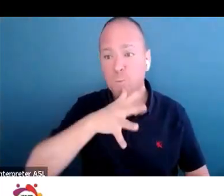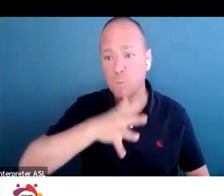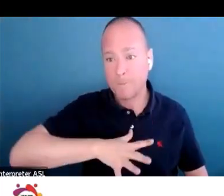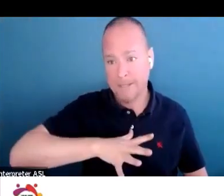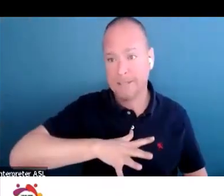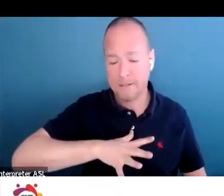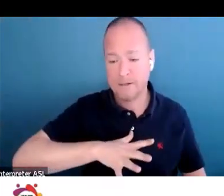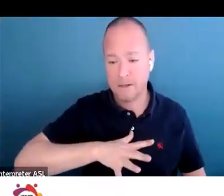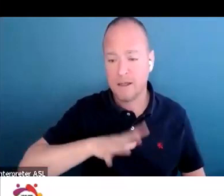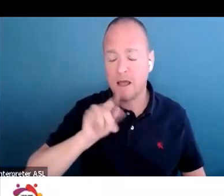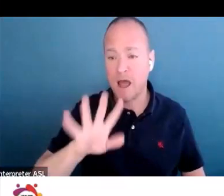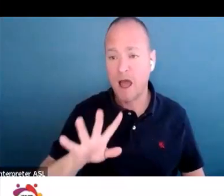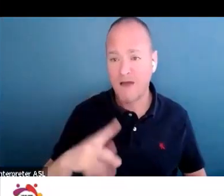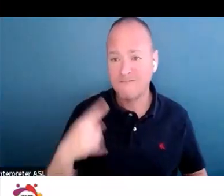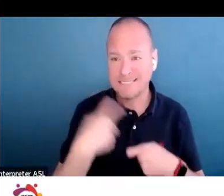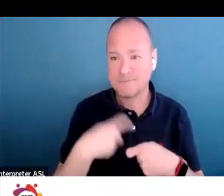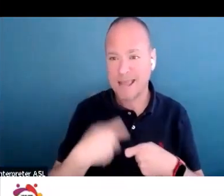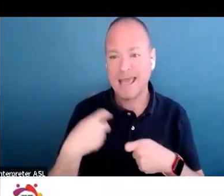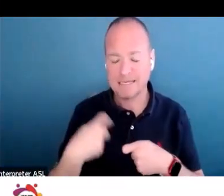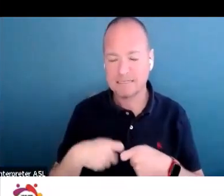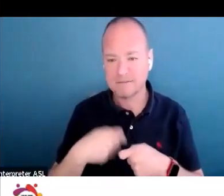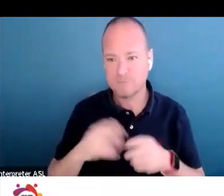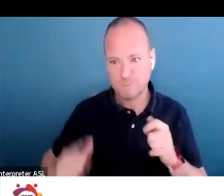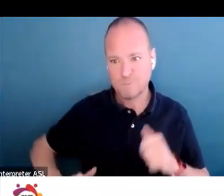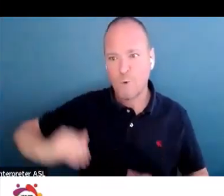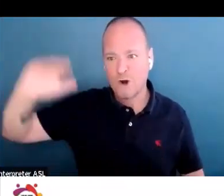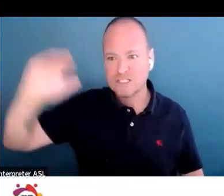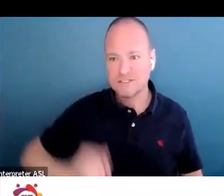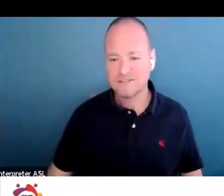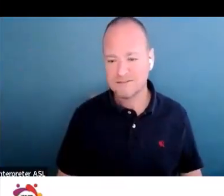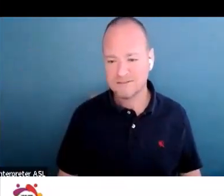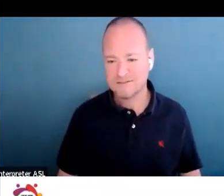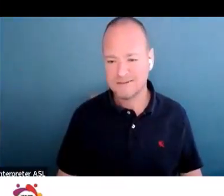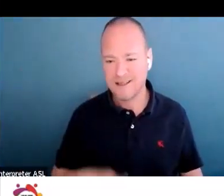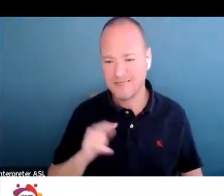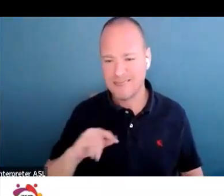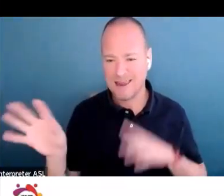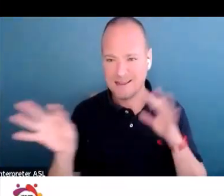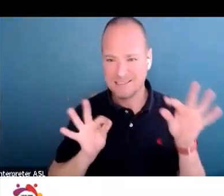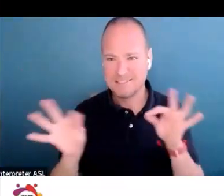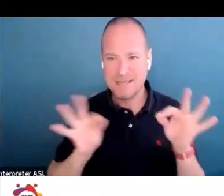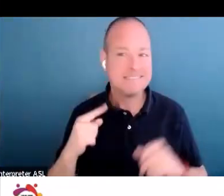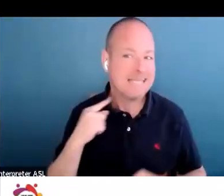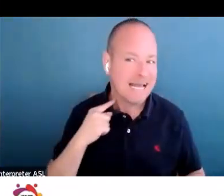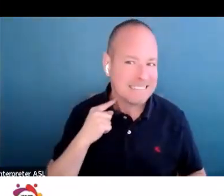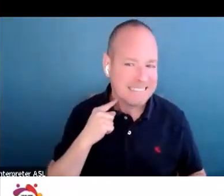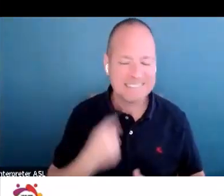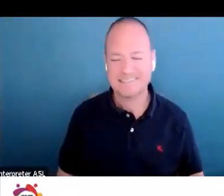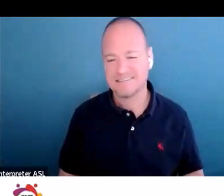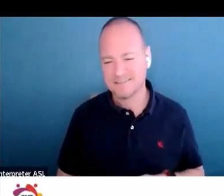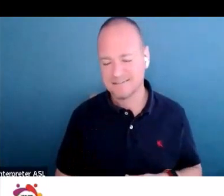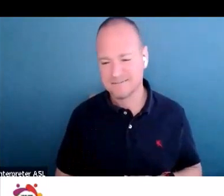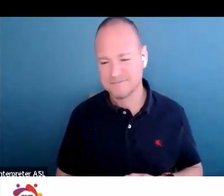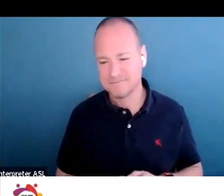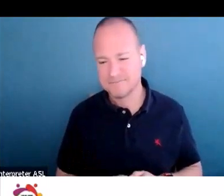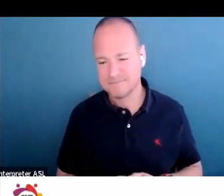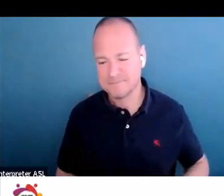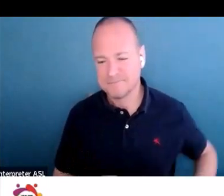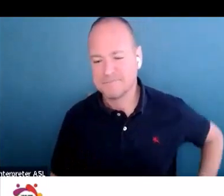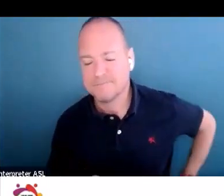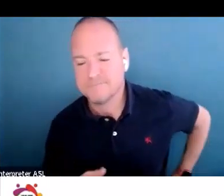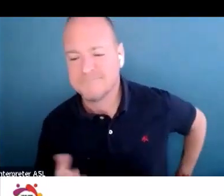of Hispanic origin. That explains the accent. I